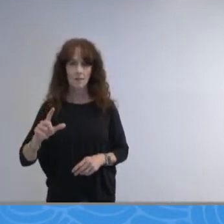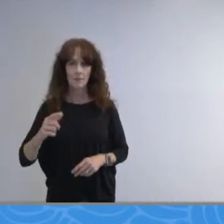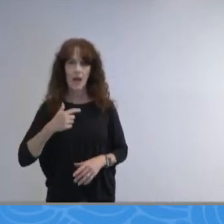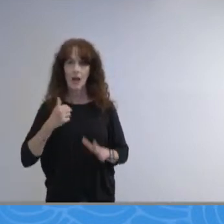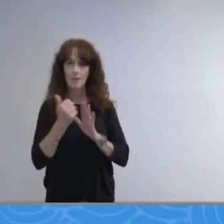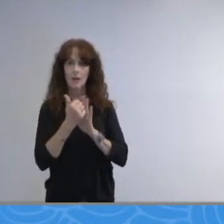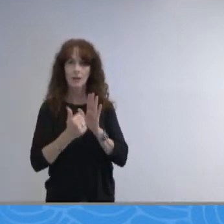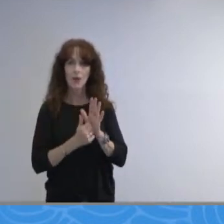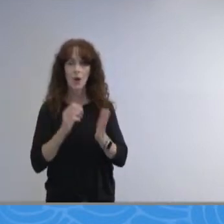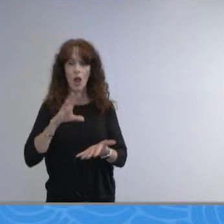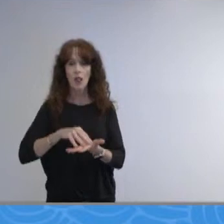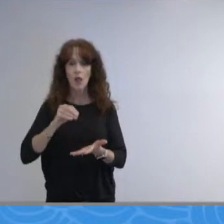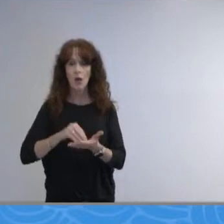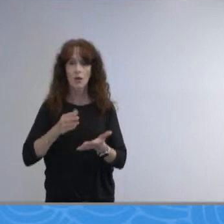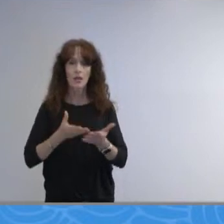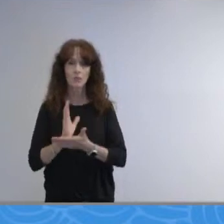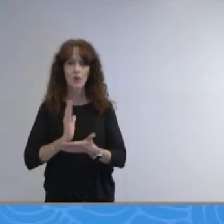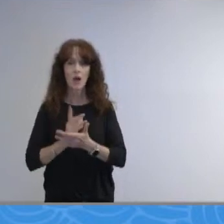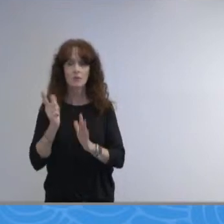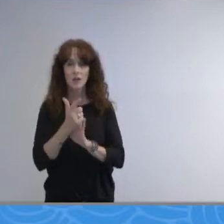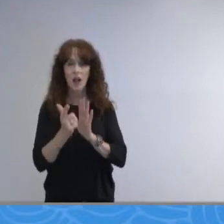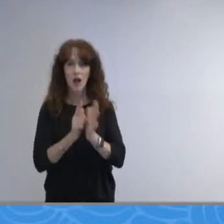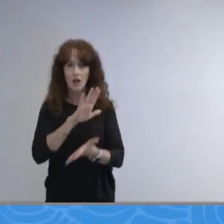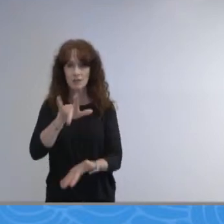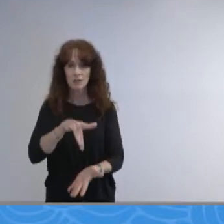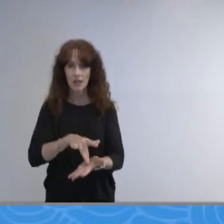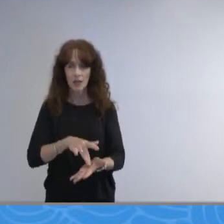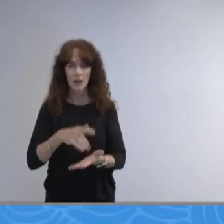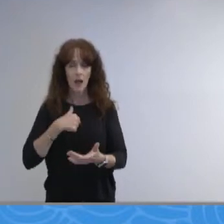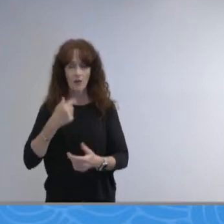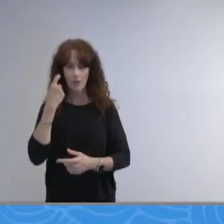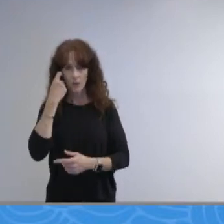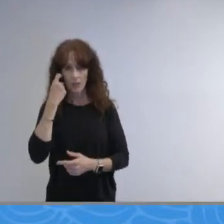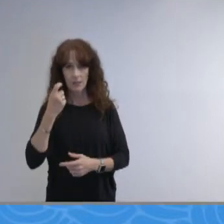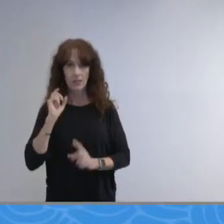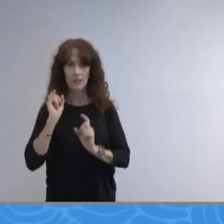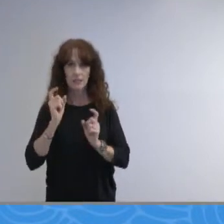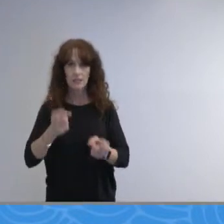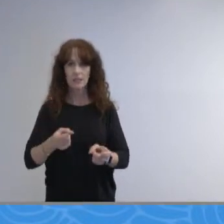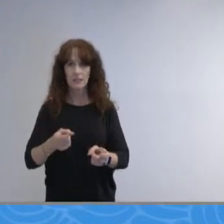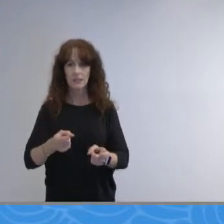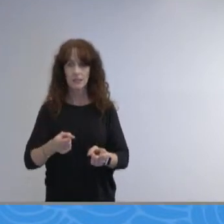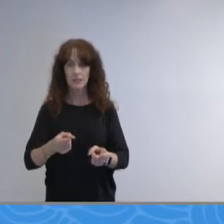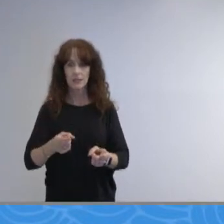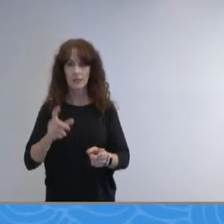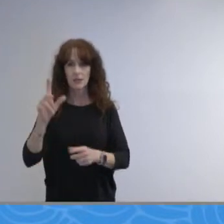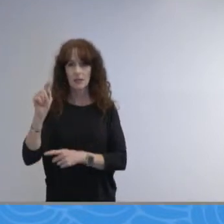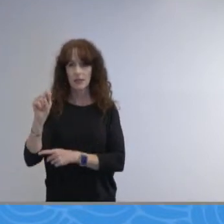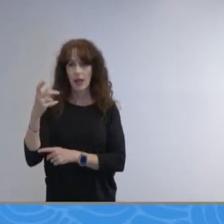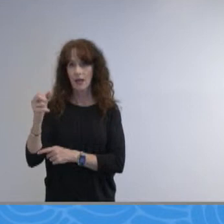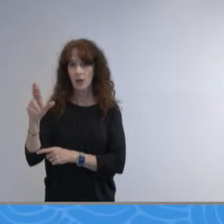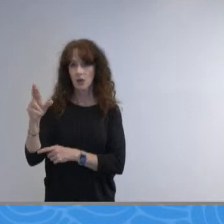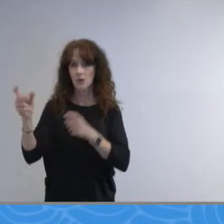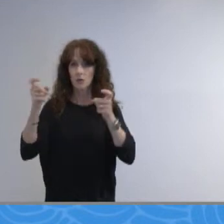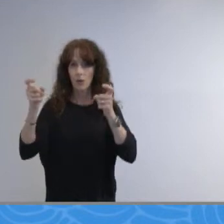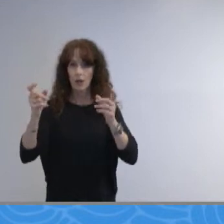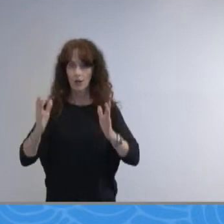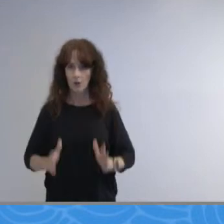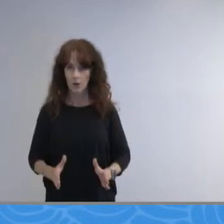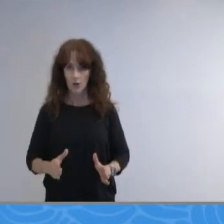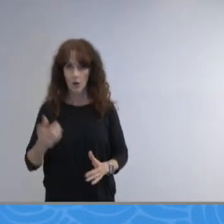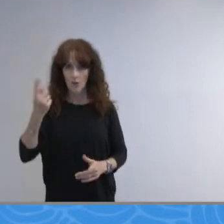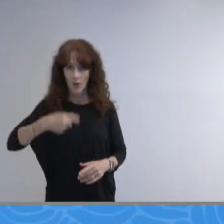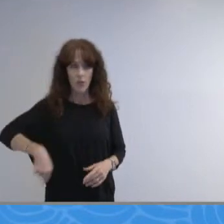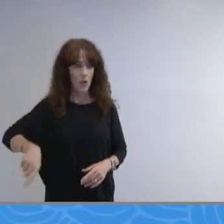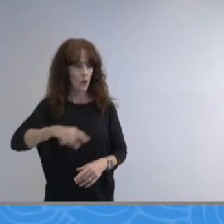attorney with Learning Rights Law Center. I've recently been assigned to Tiger Director. For those